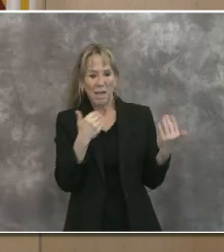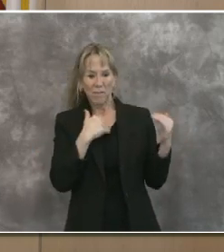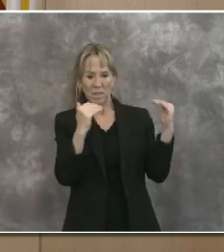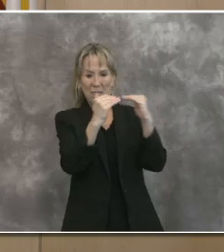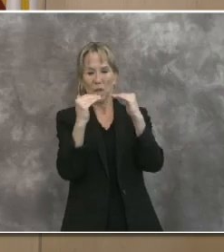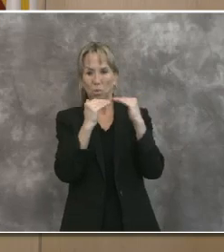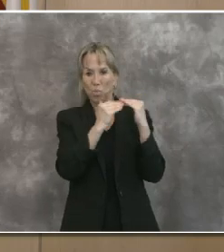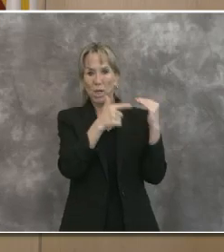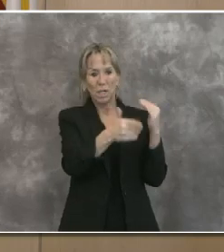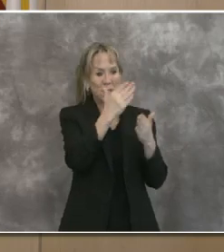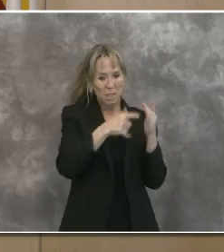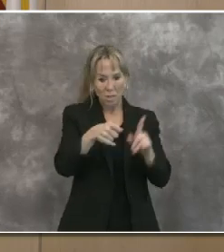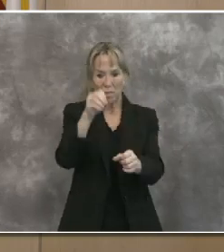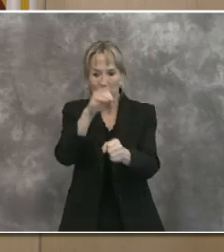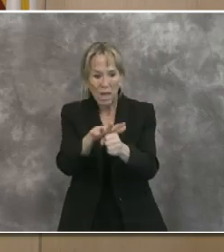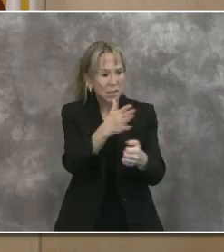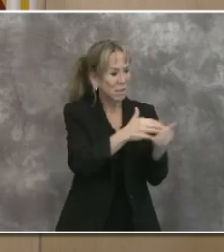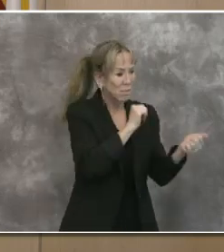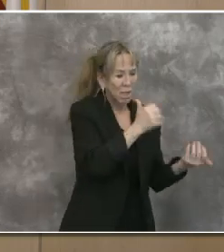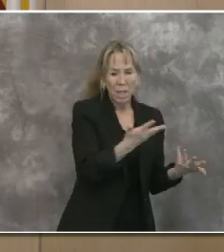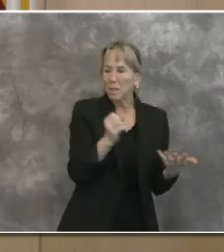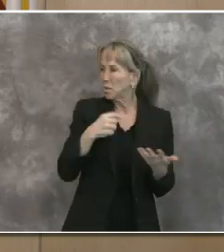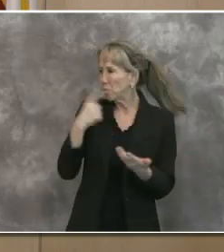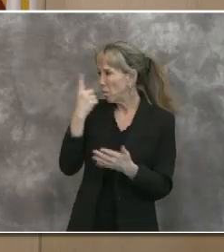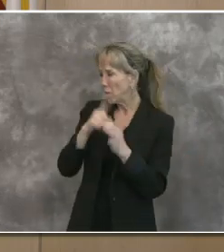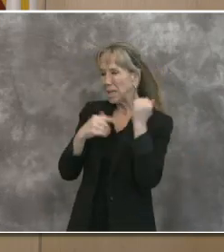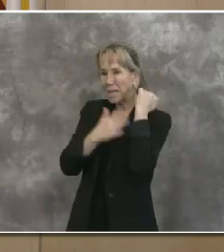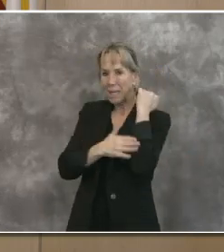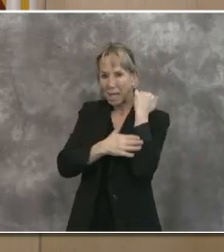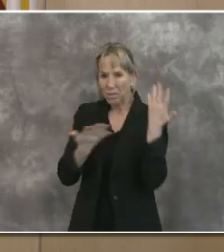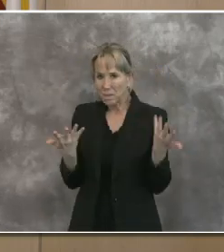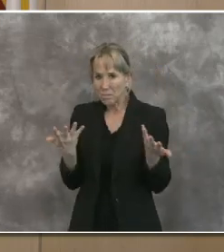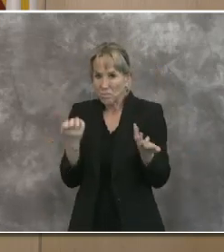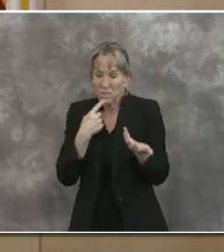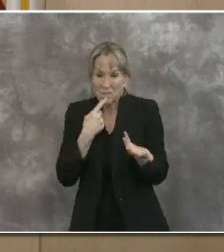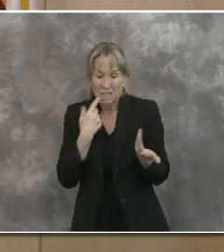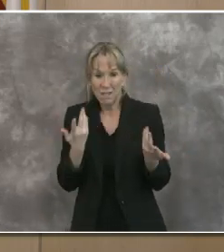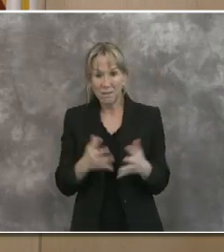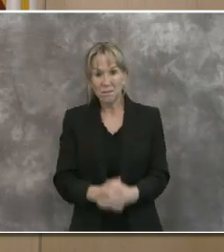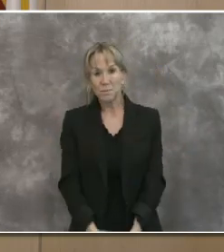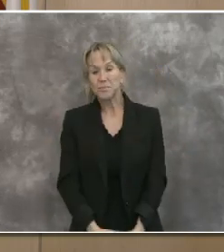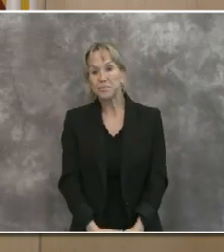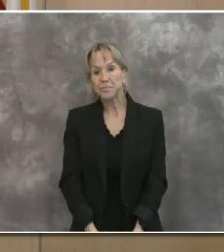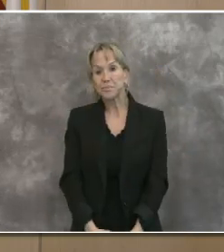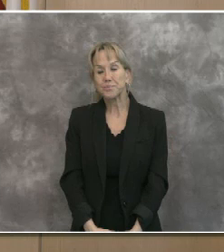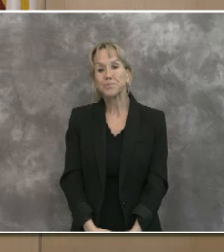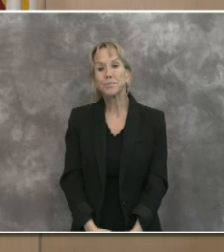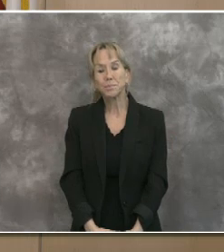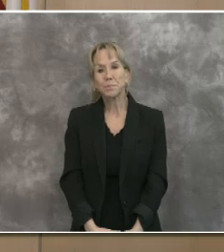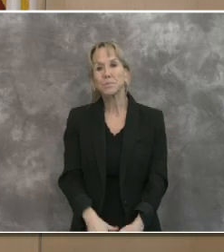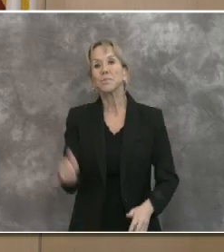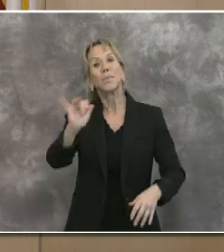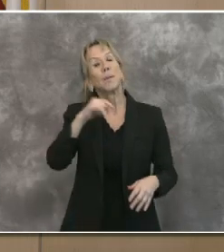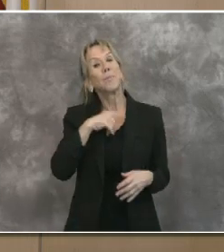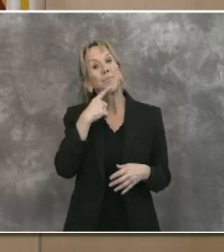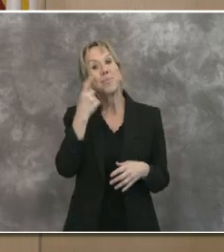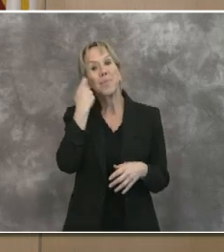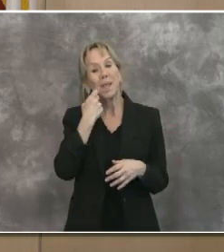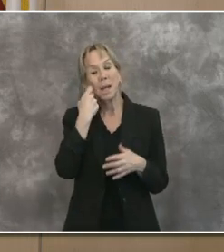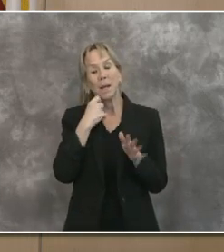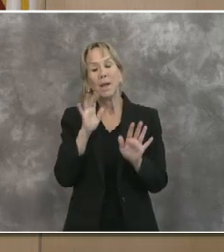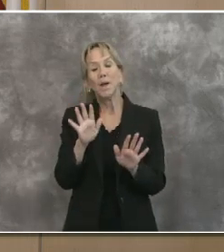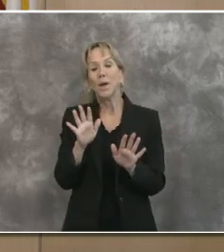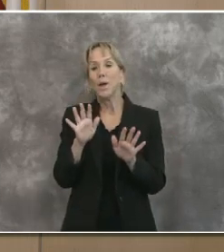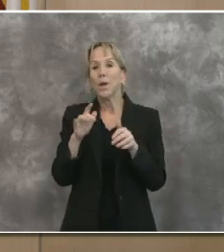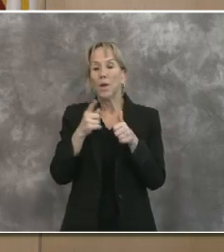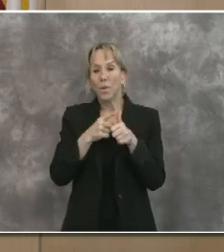Does the county have any comments on that statement? Well, the statement that I made earlier about looking at where, number